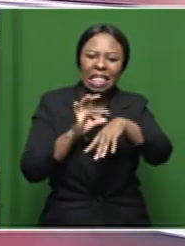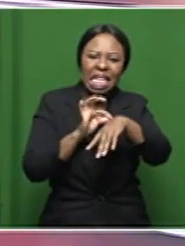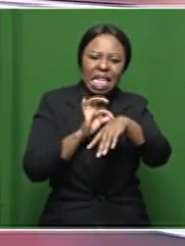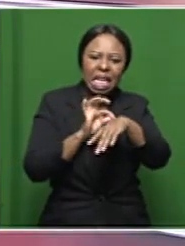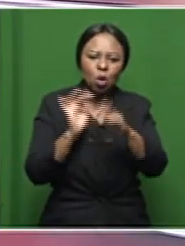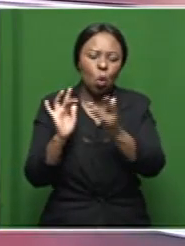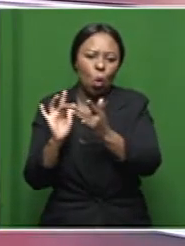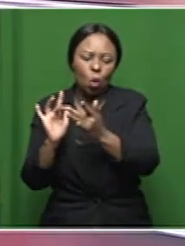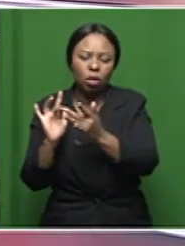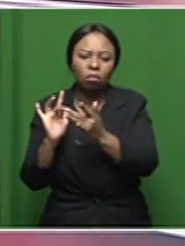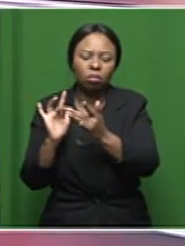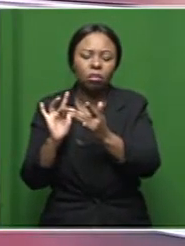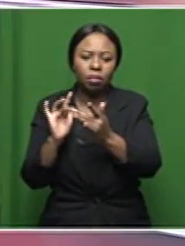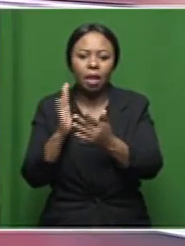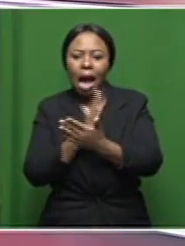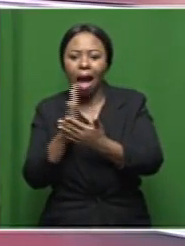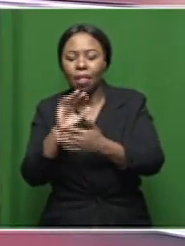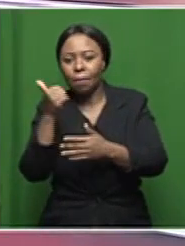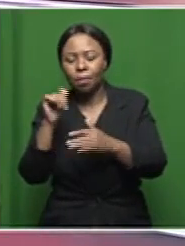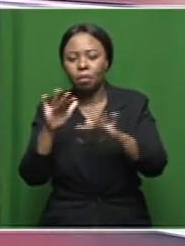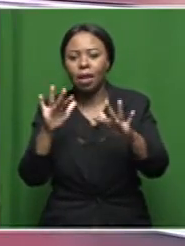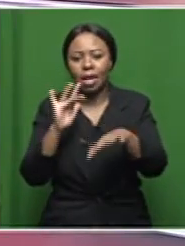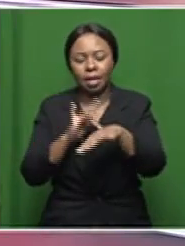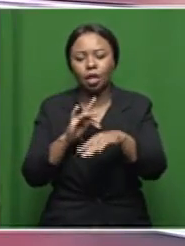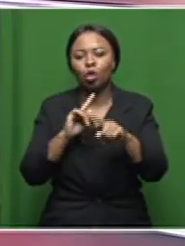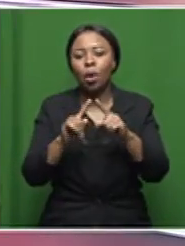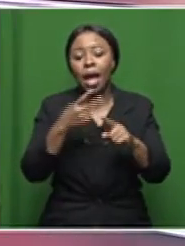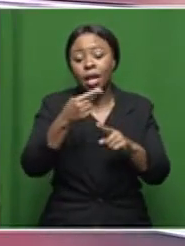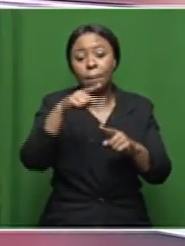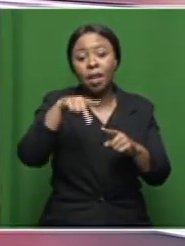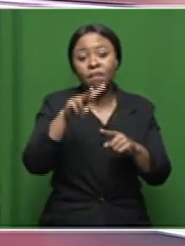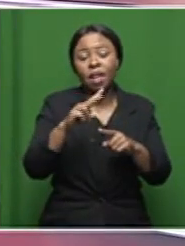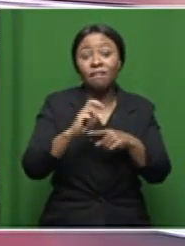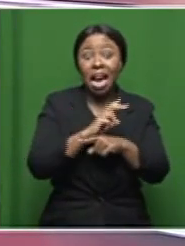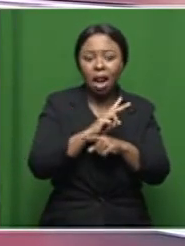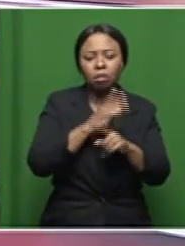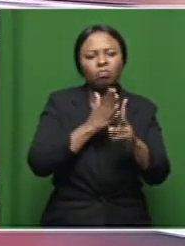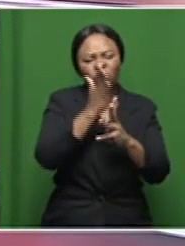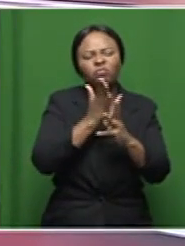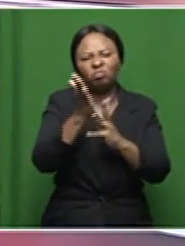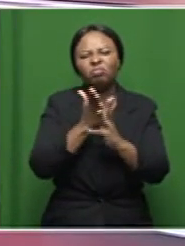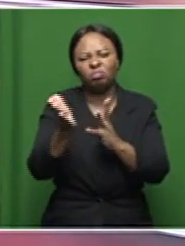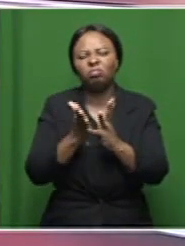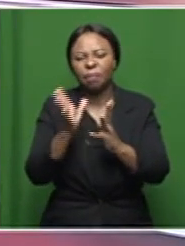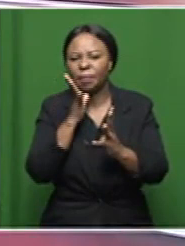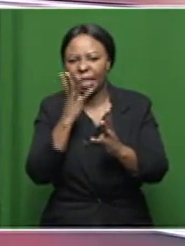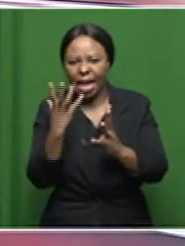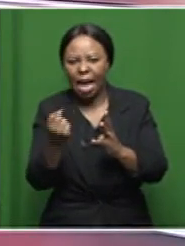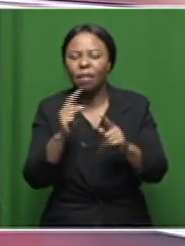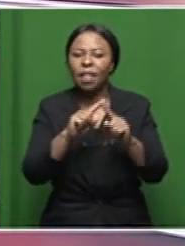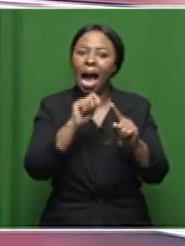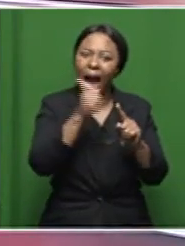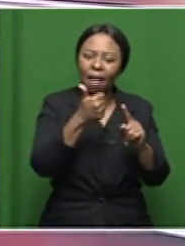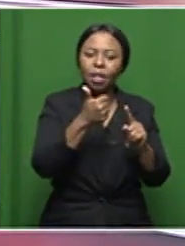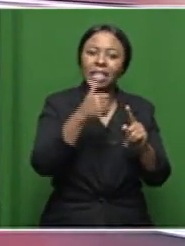common virus infecting most people at some point in their lives. There are many types of the HPV virus or the HP virus, and others, of course, have different types